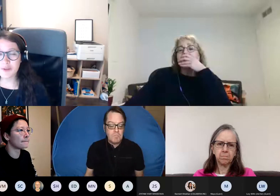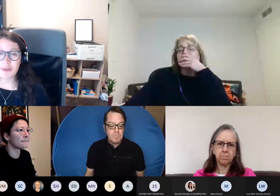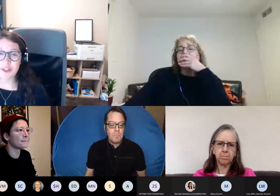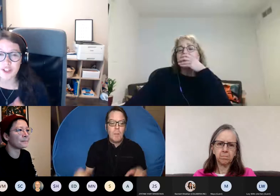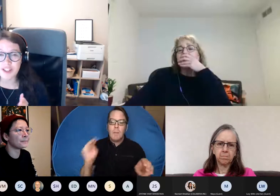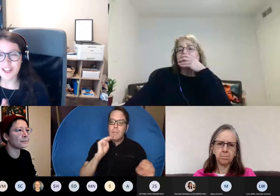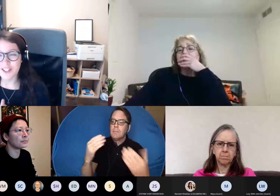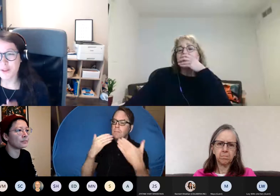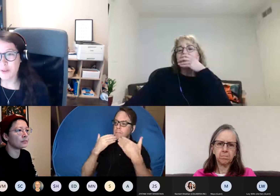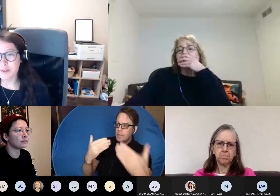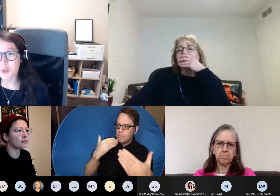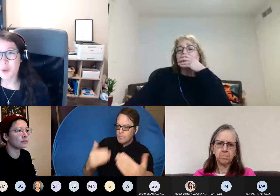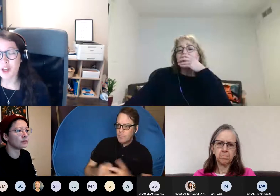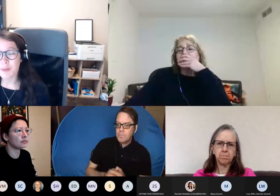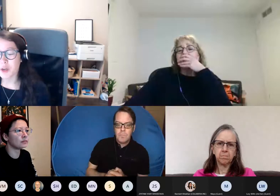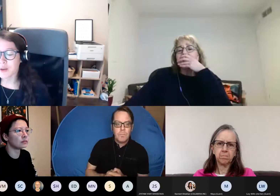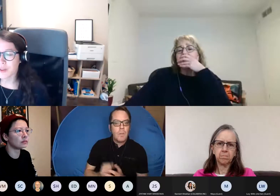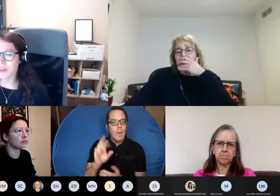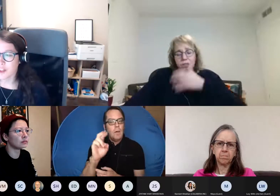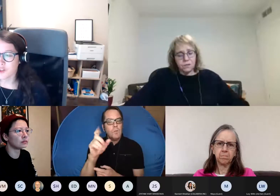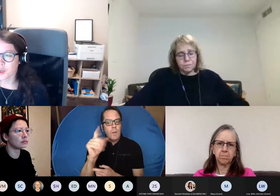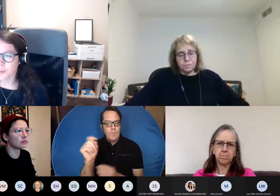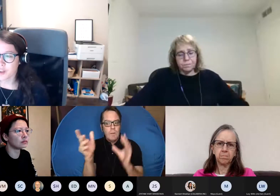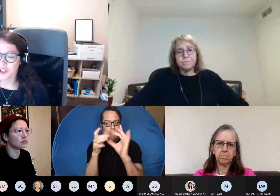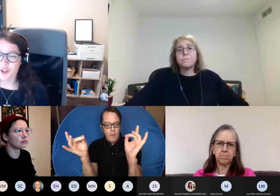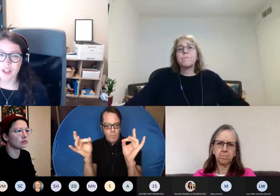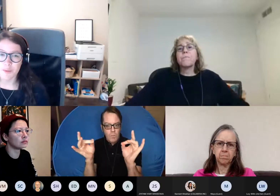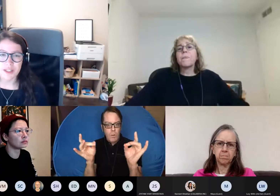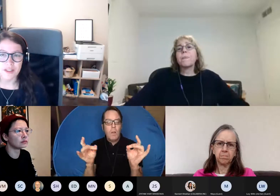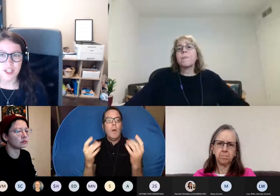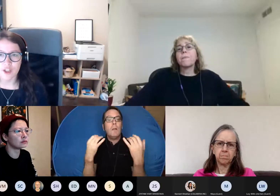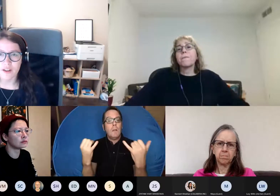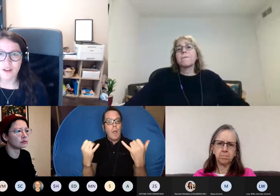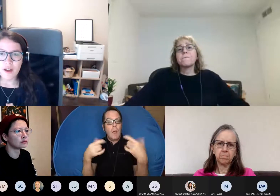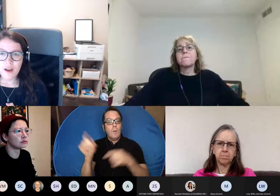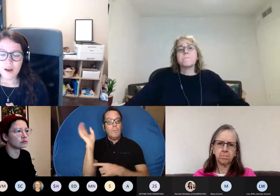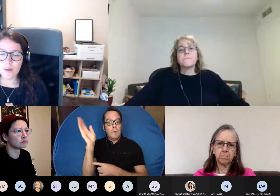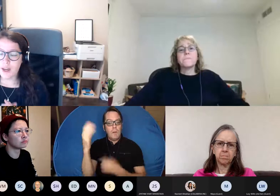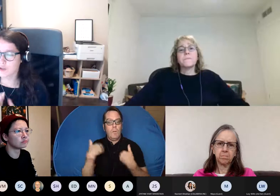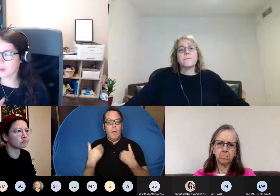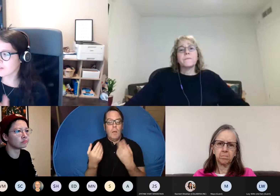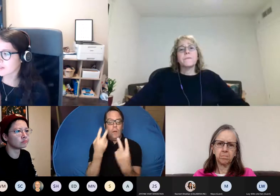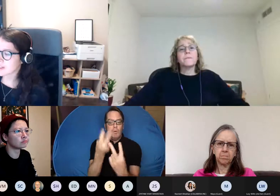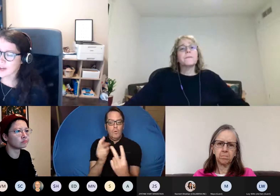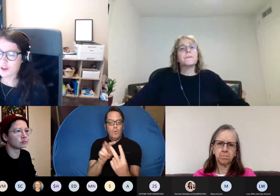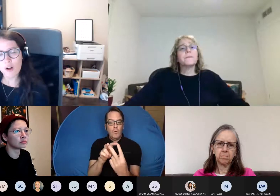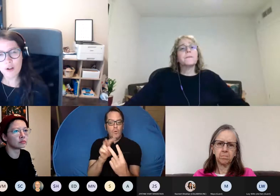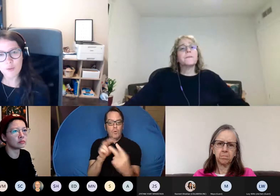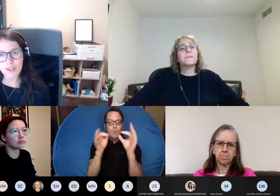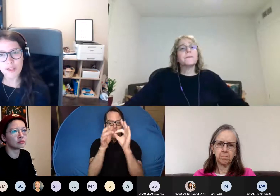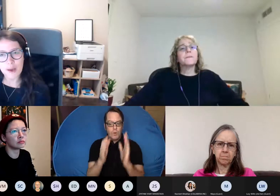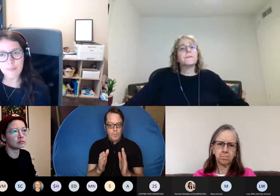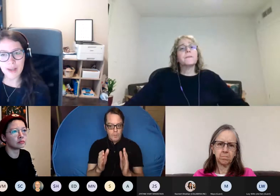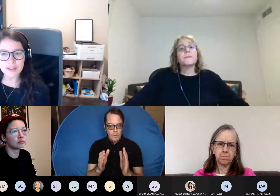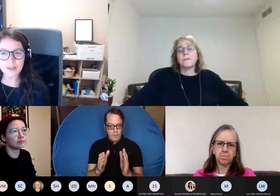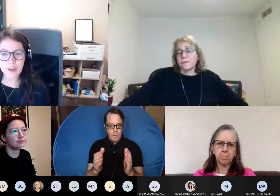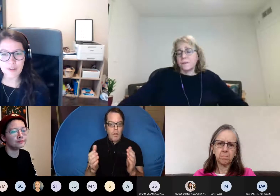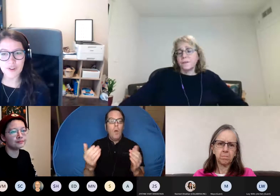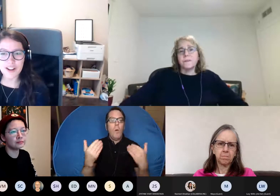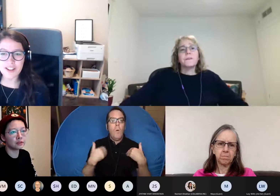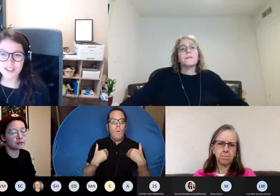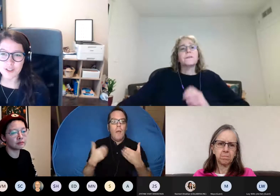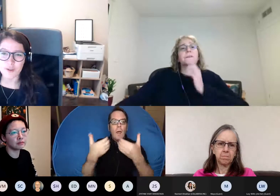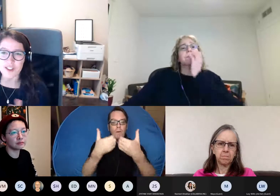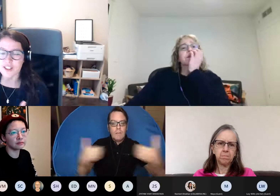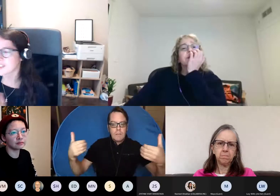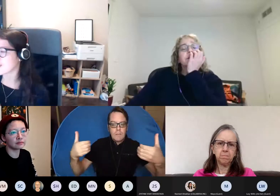So as we mentioned, and as Ravneet mentioned, we're going to be working with interpreters during the presentation. We actually have a side call with them, nice and